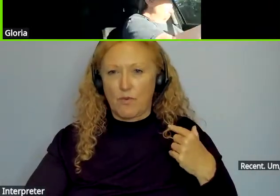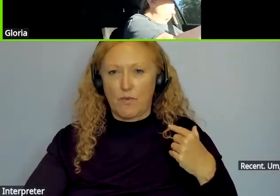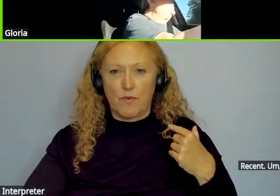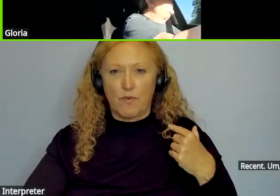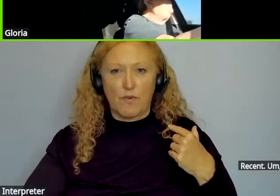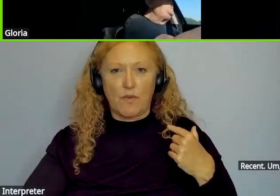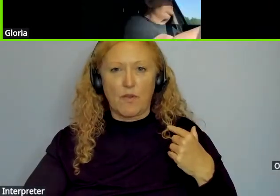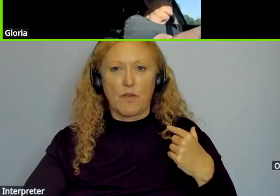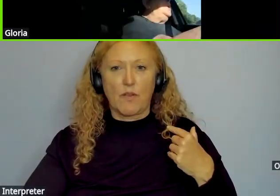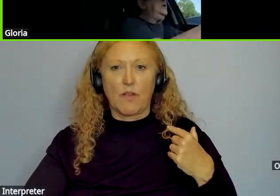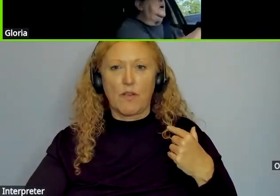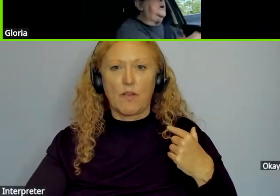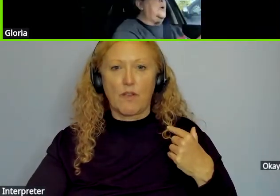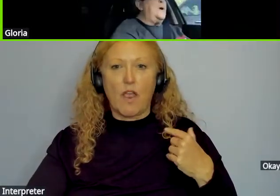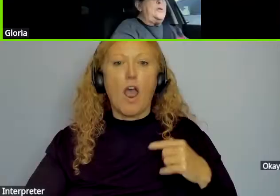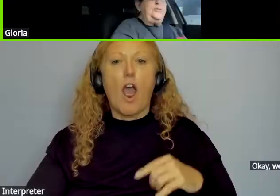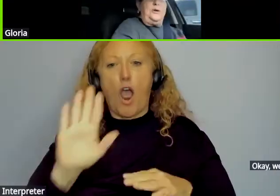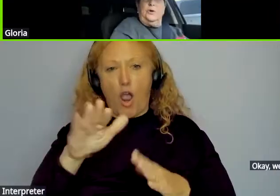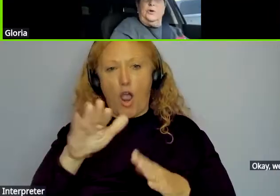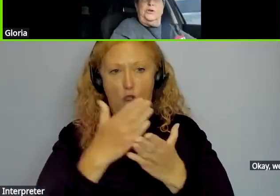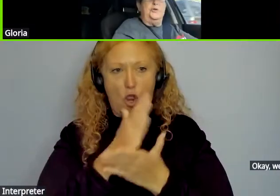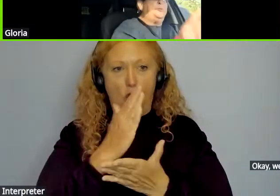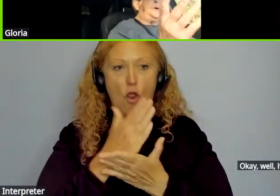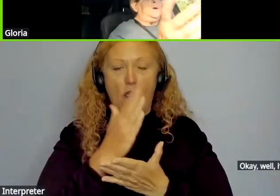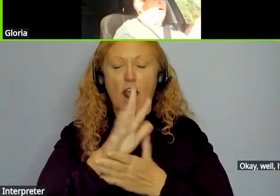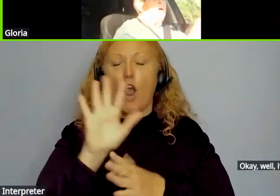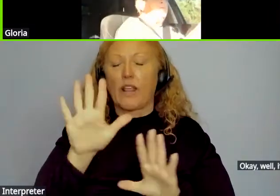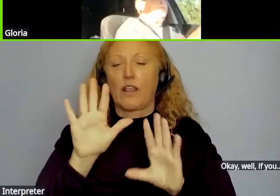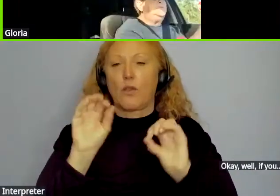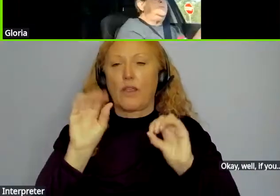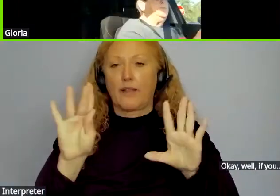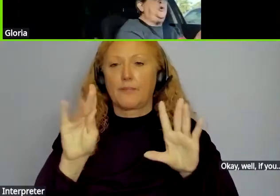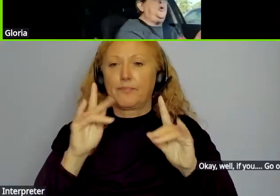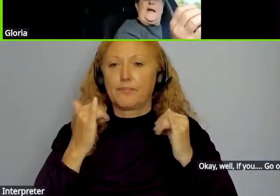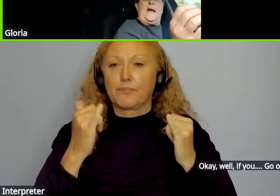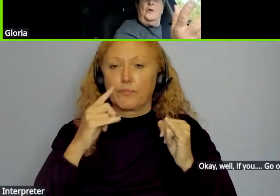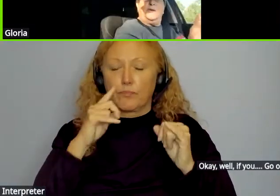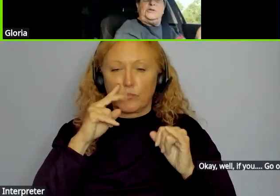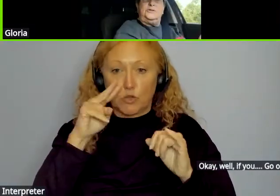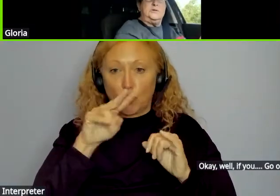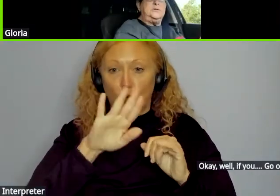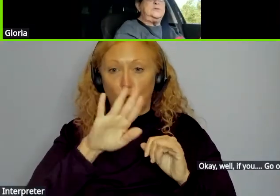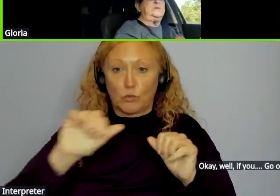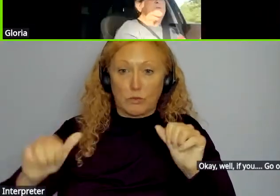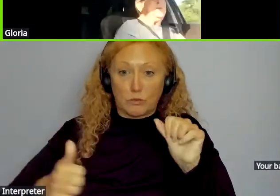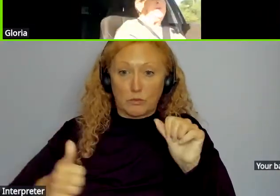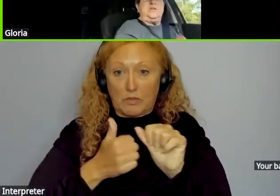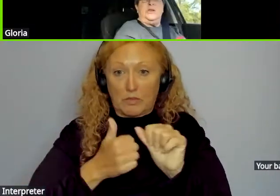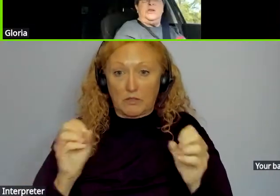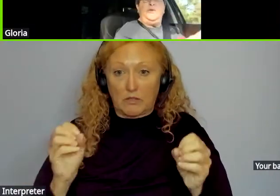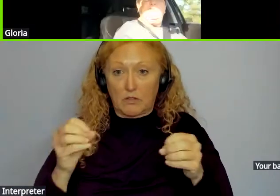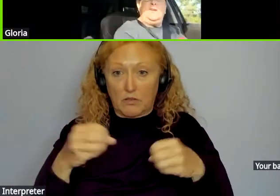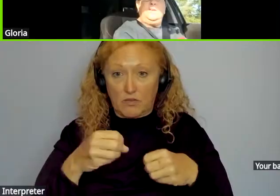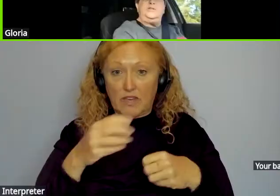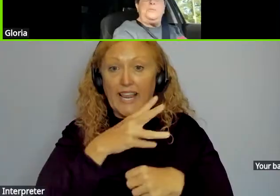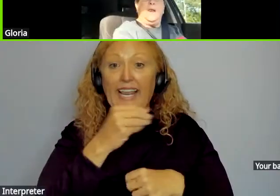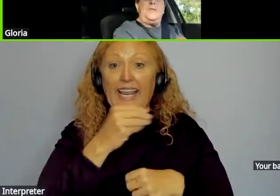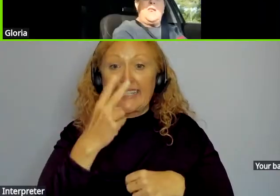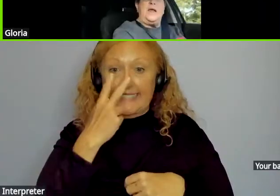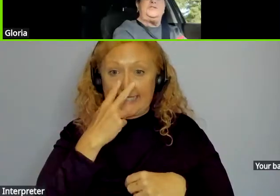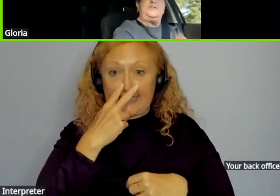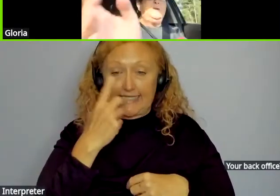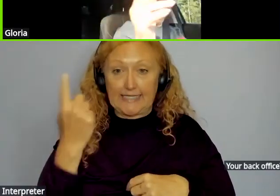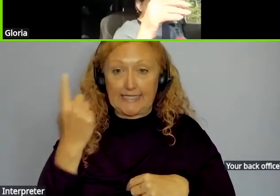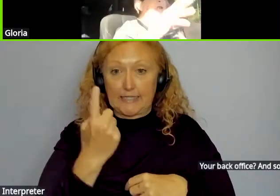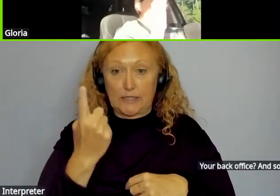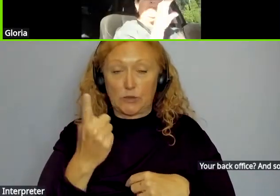Okay, well, if you go out there, look in your back office and see if you see somebody that